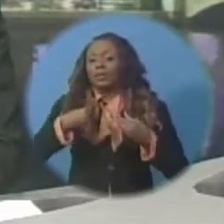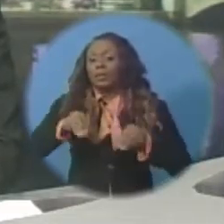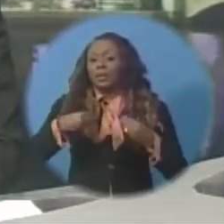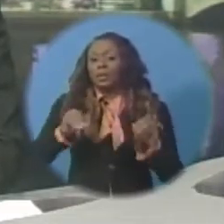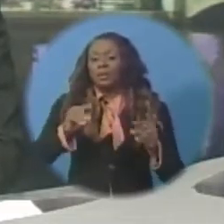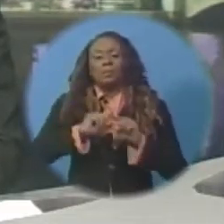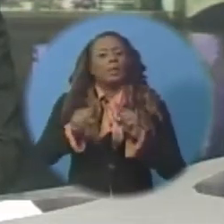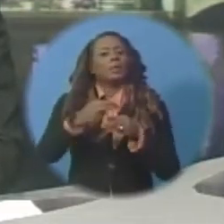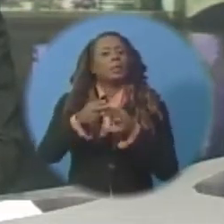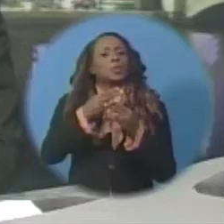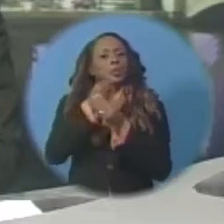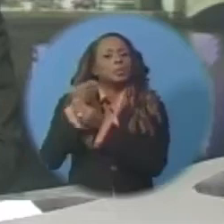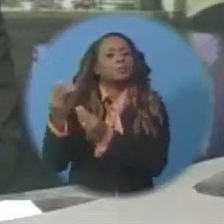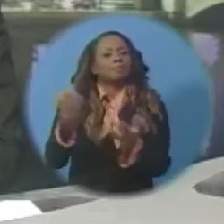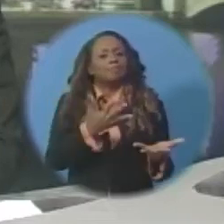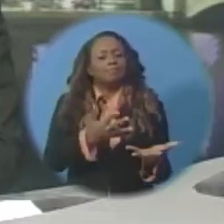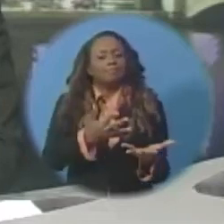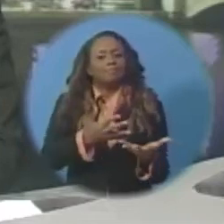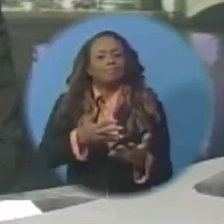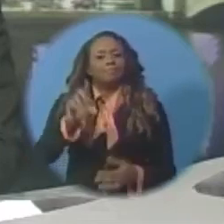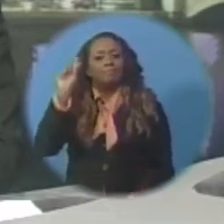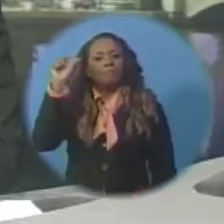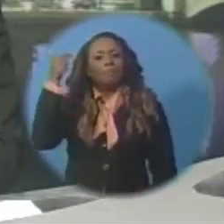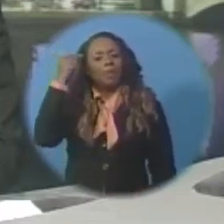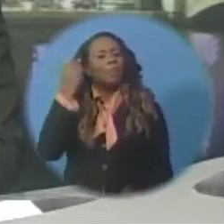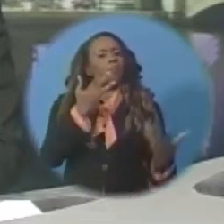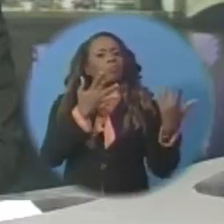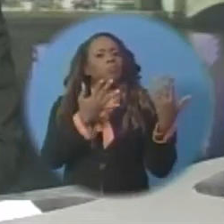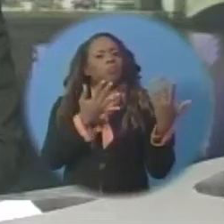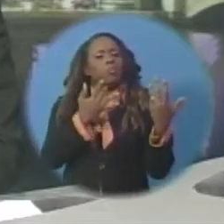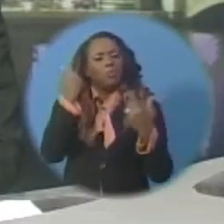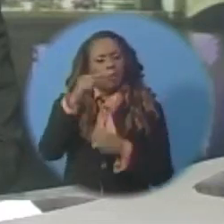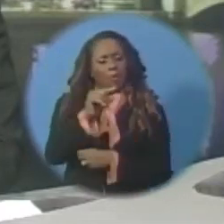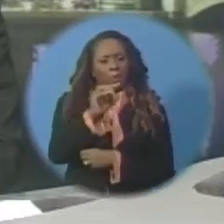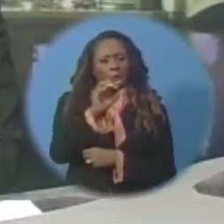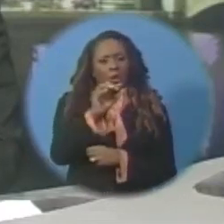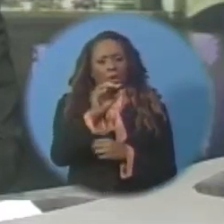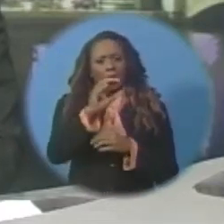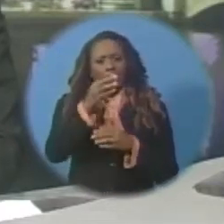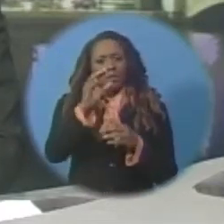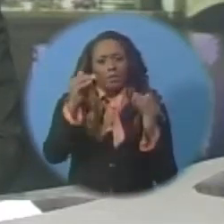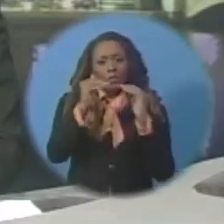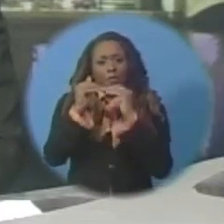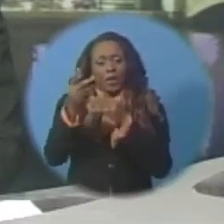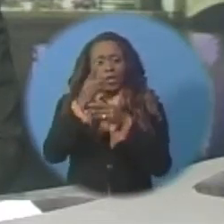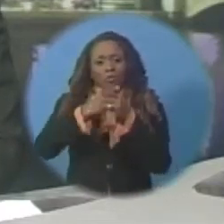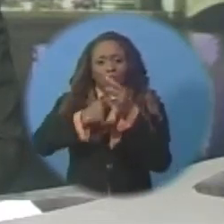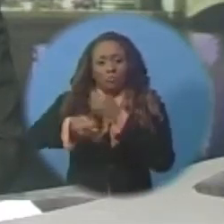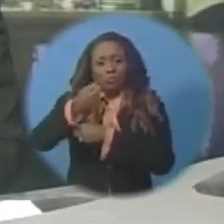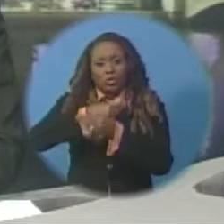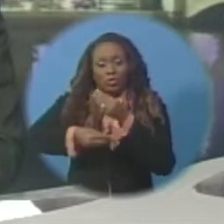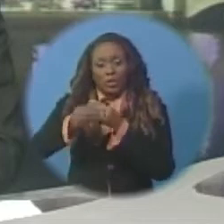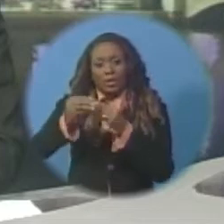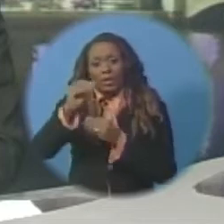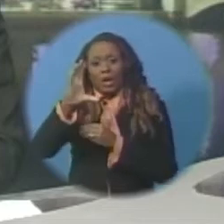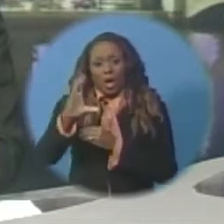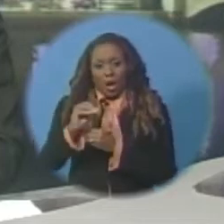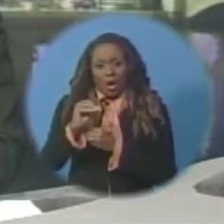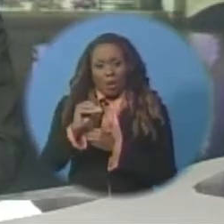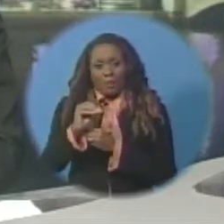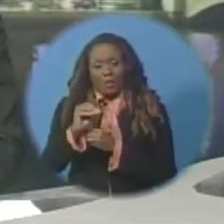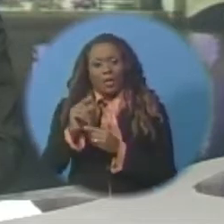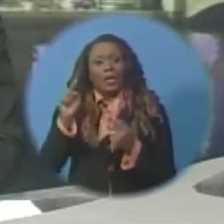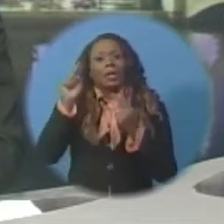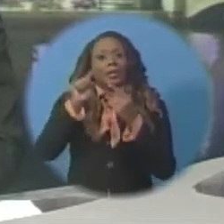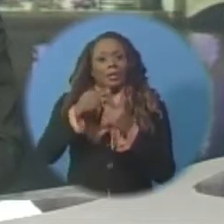forthcoming. The news comes as government awaits FTC approval on the multi-million-dollar sale of the Barbados National Terminal Company